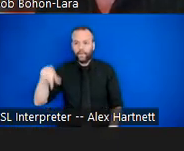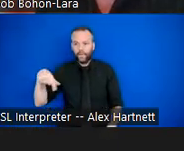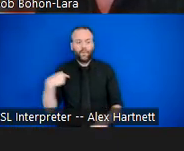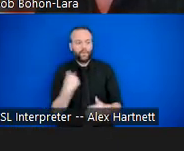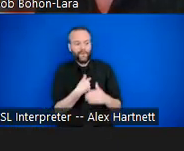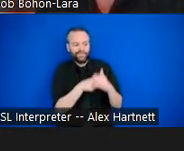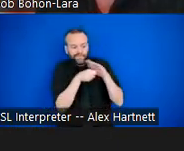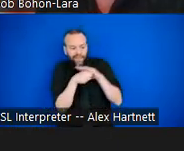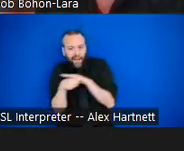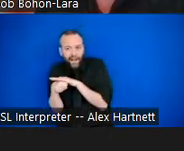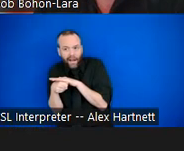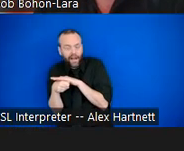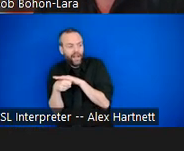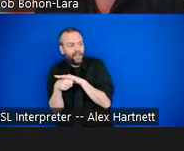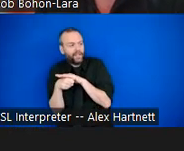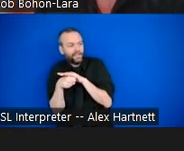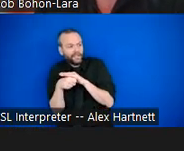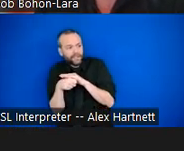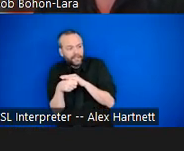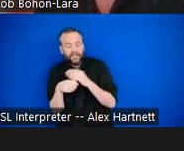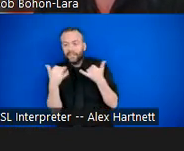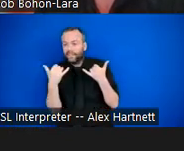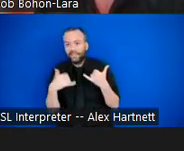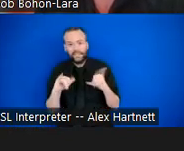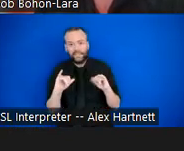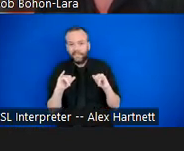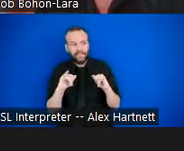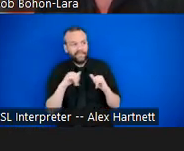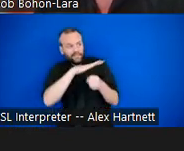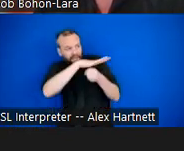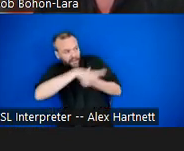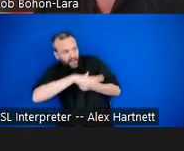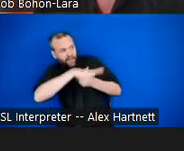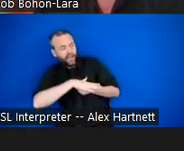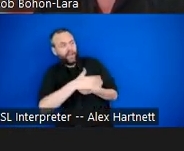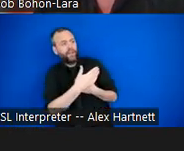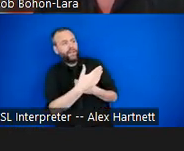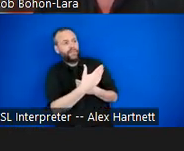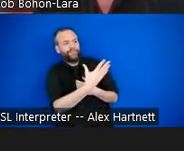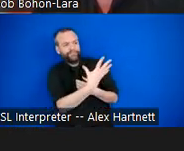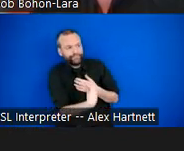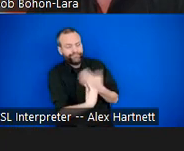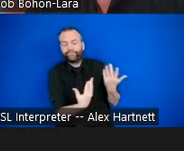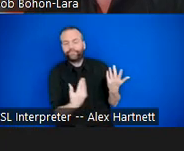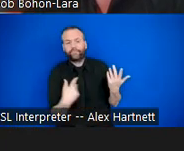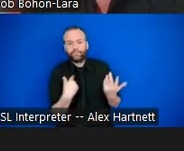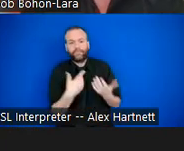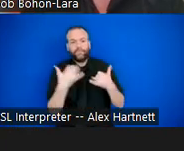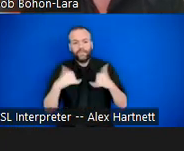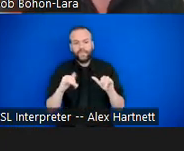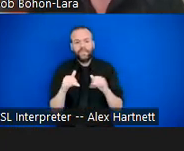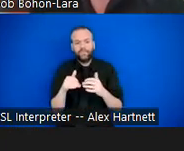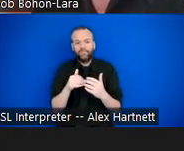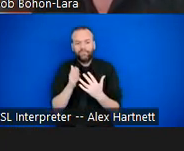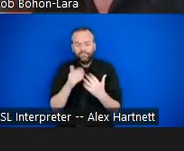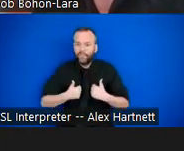survive. This invisibility still stays with the community in the media and in public mind at large. Though the community has stood up